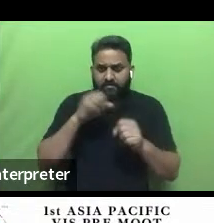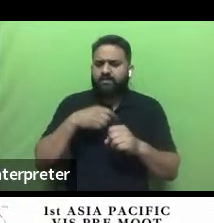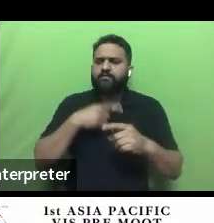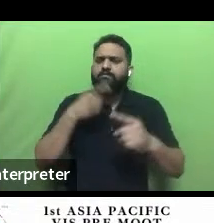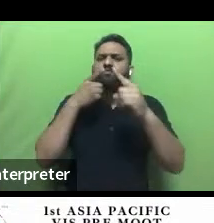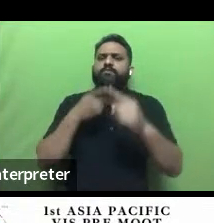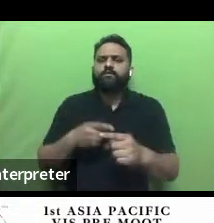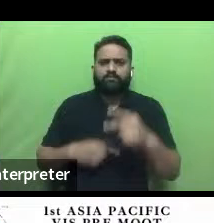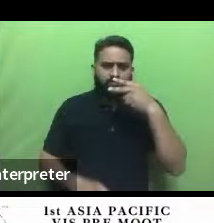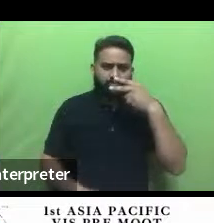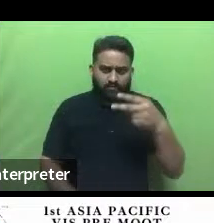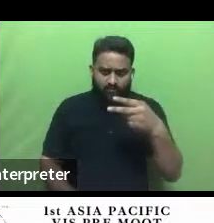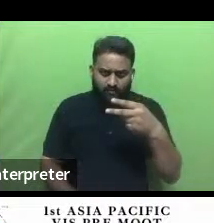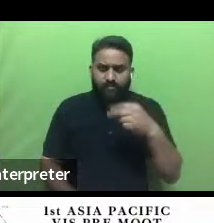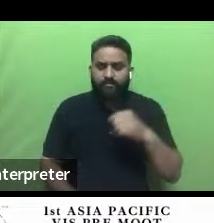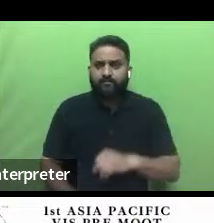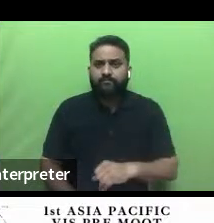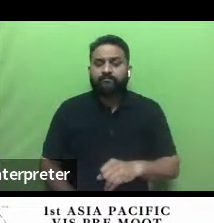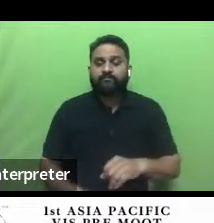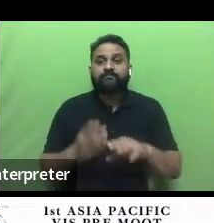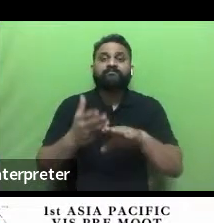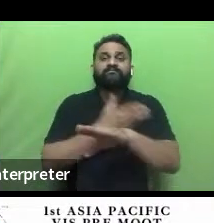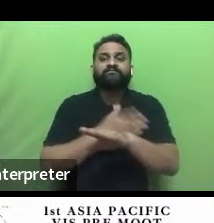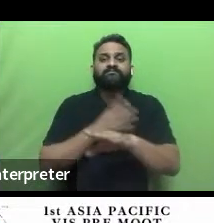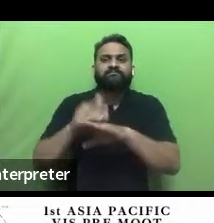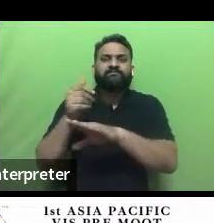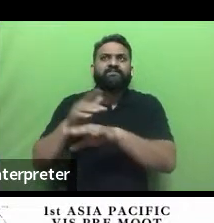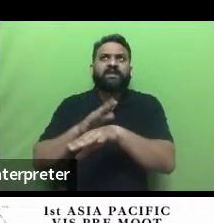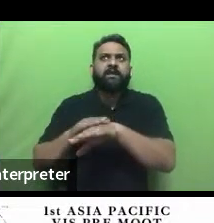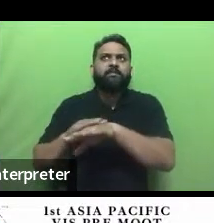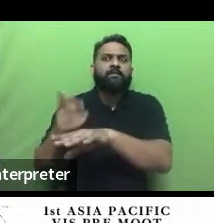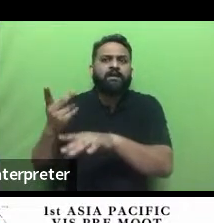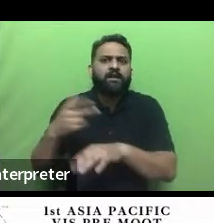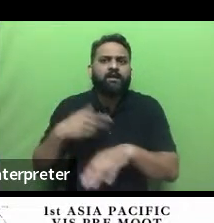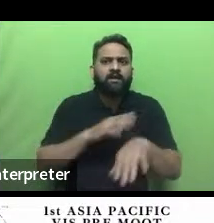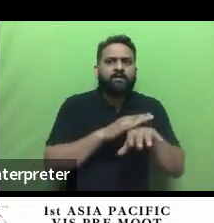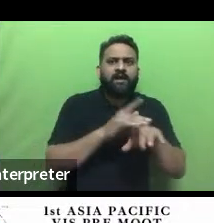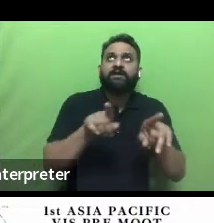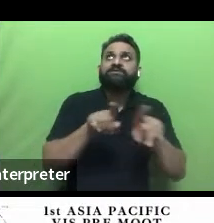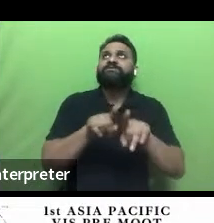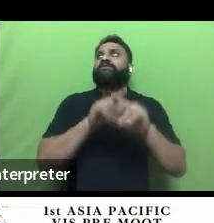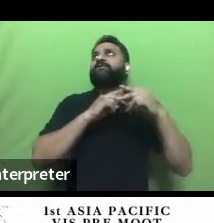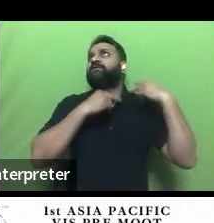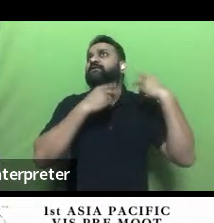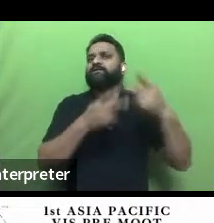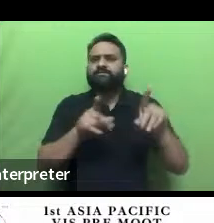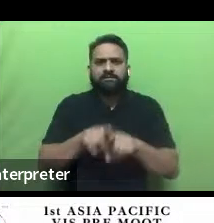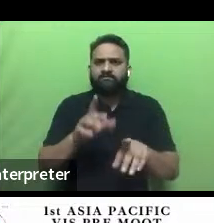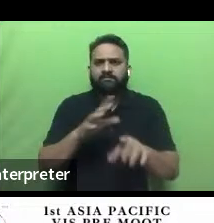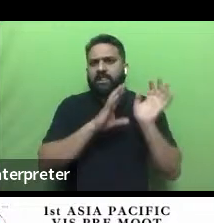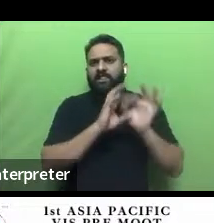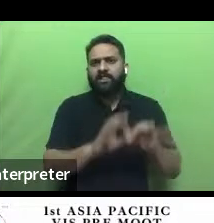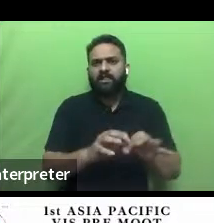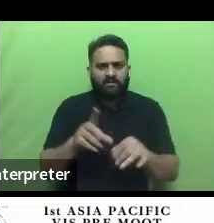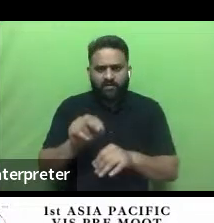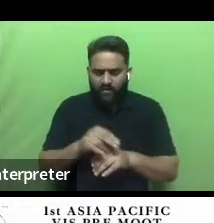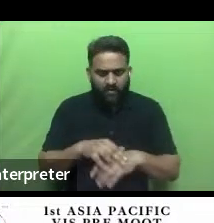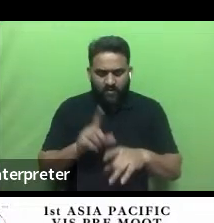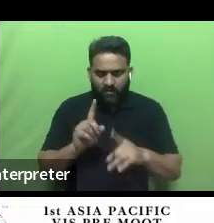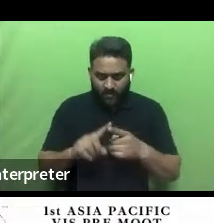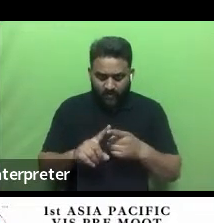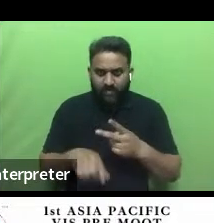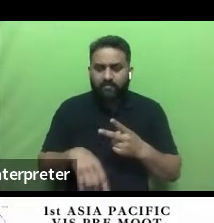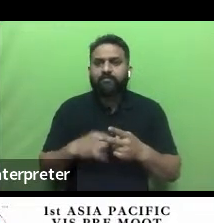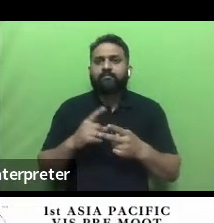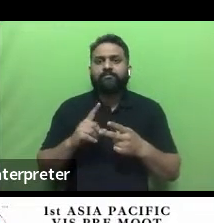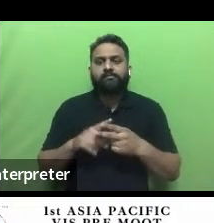to state that any previous established practice cannot be continued with specific reference to the general conditions.